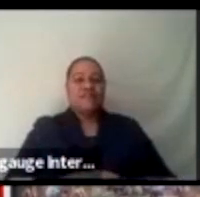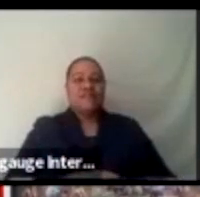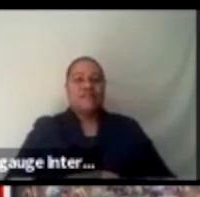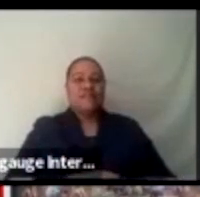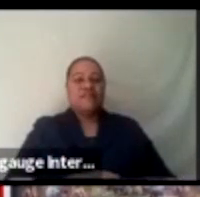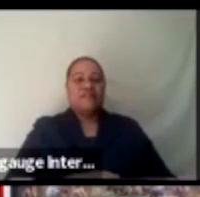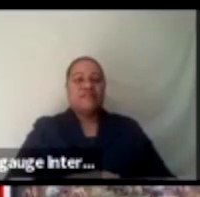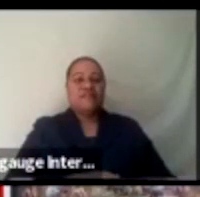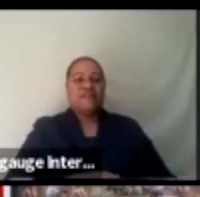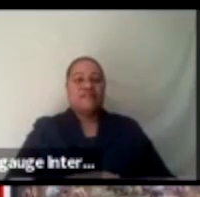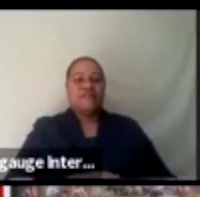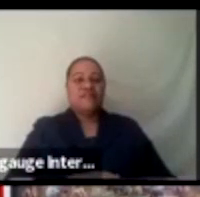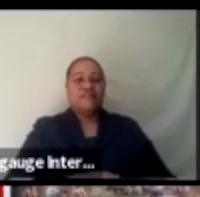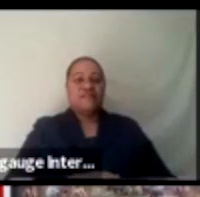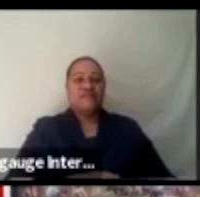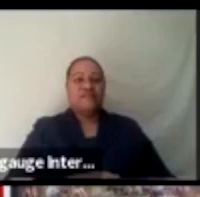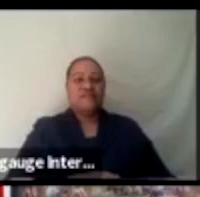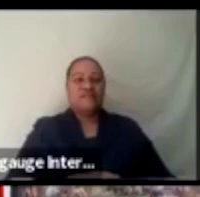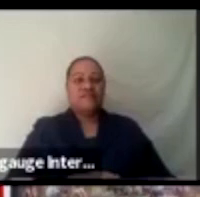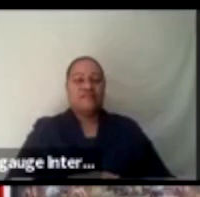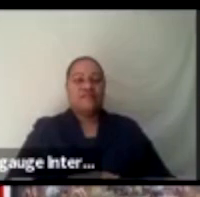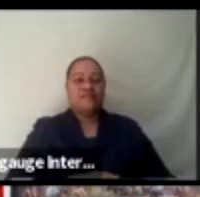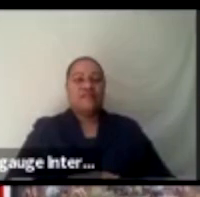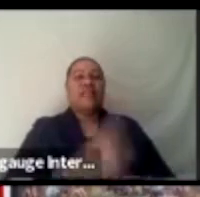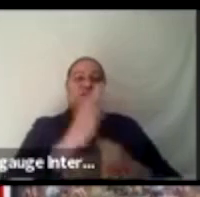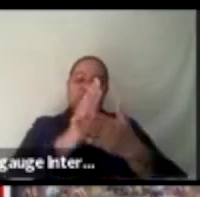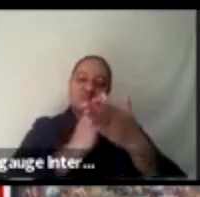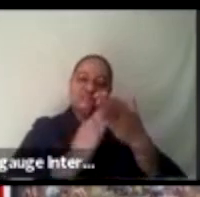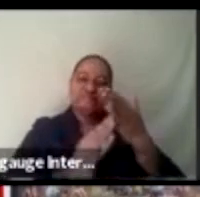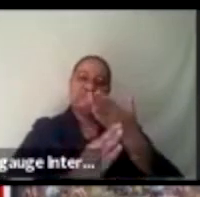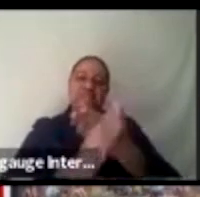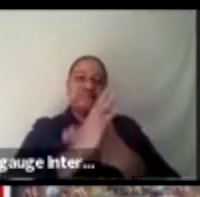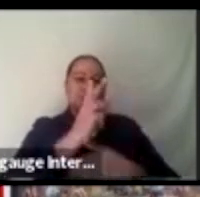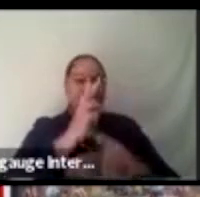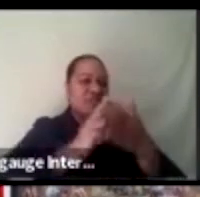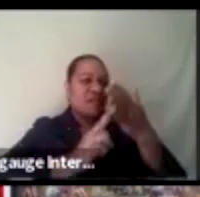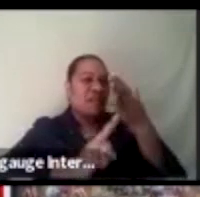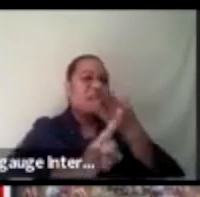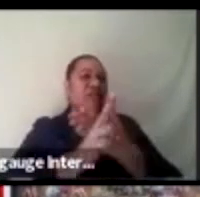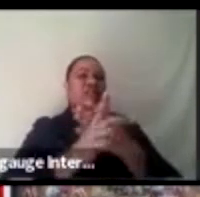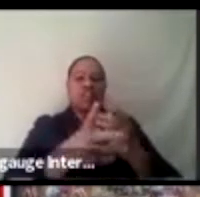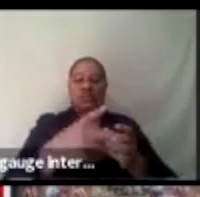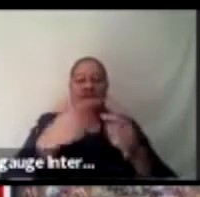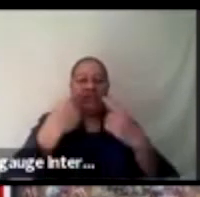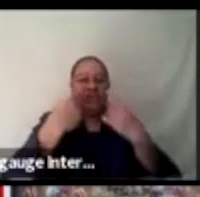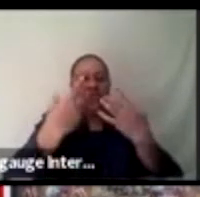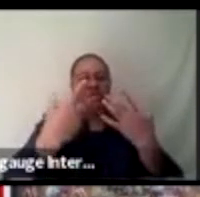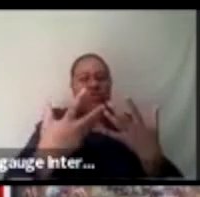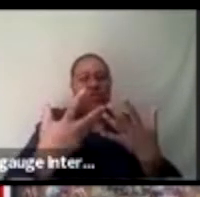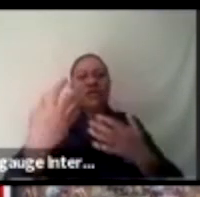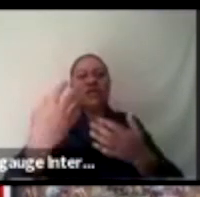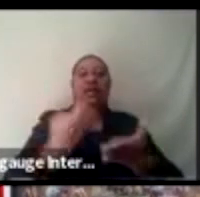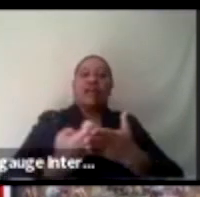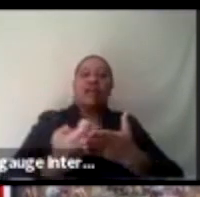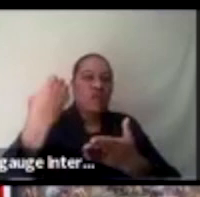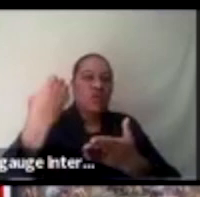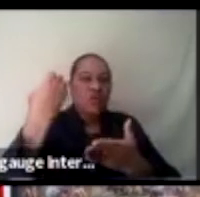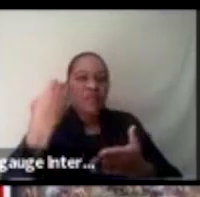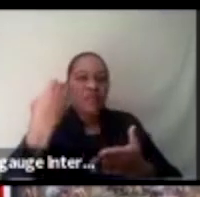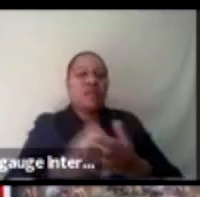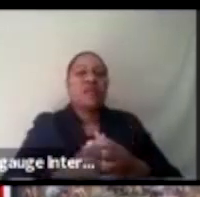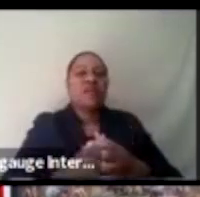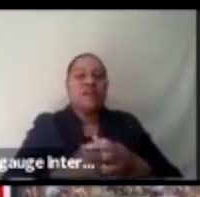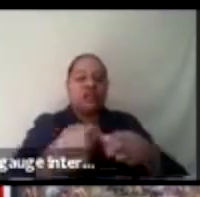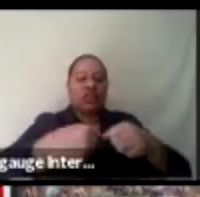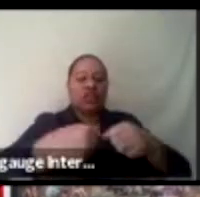It will be our shared vision. It will uphold the cultural, economic, and strategic aspirations